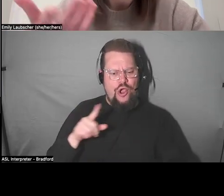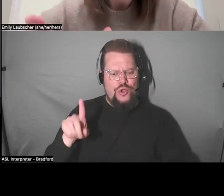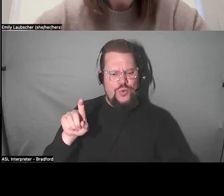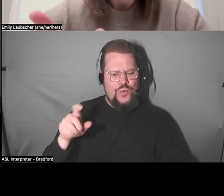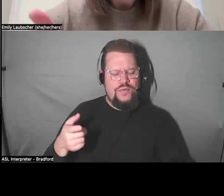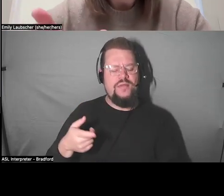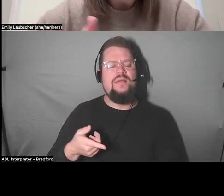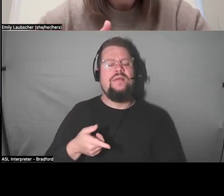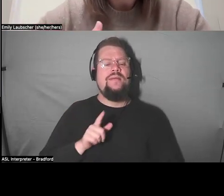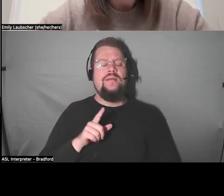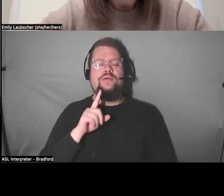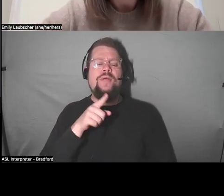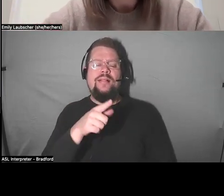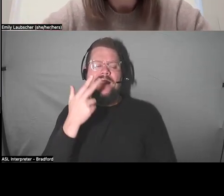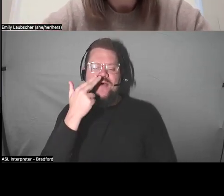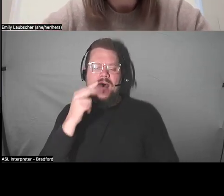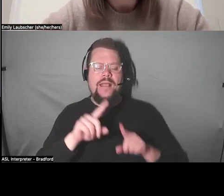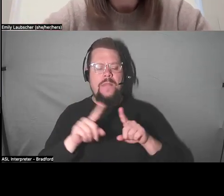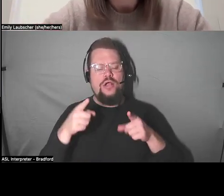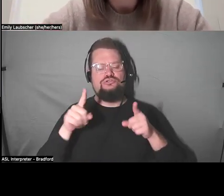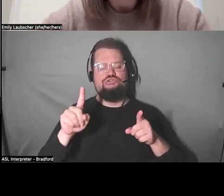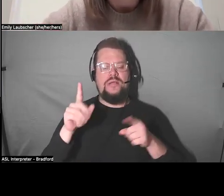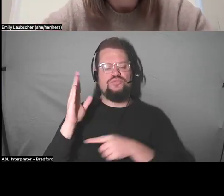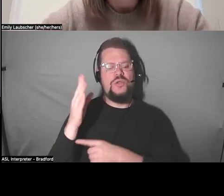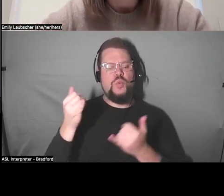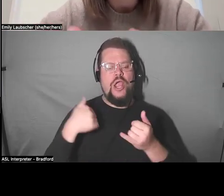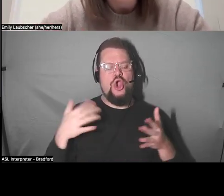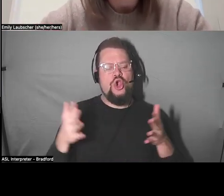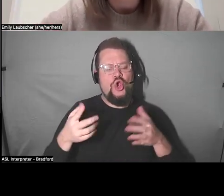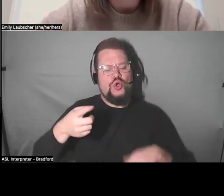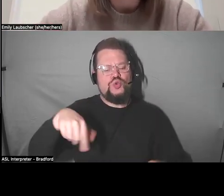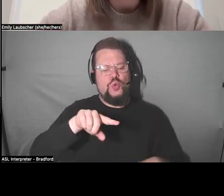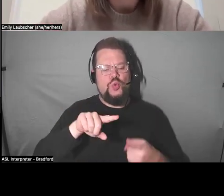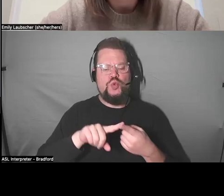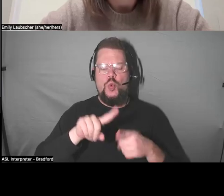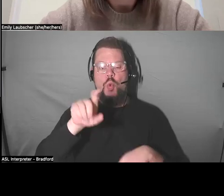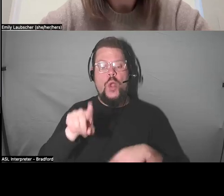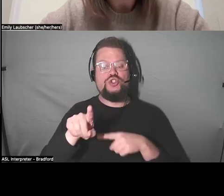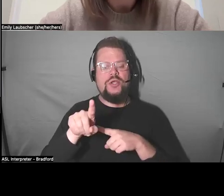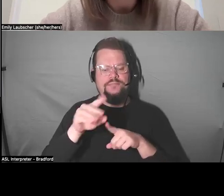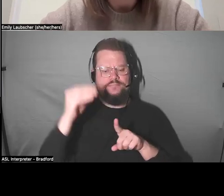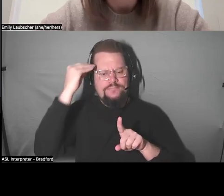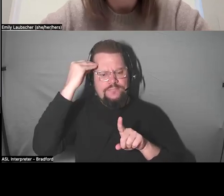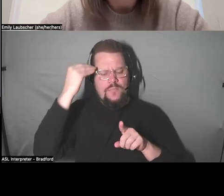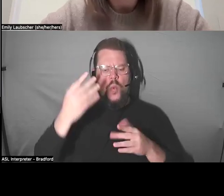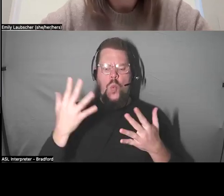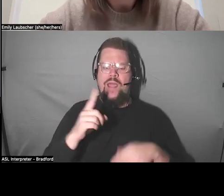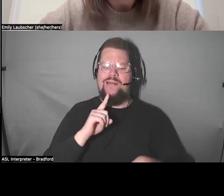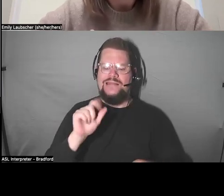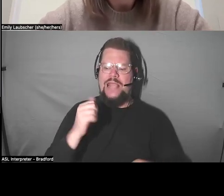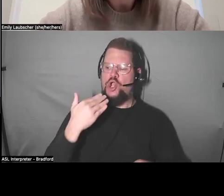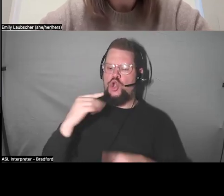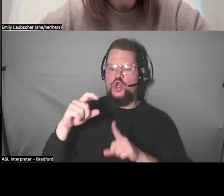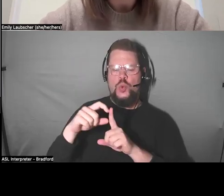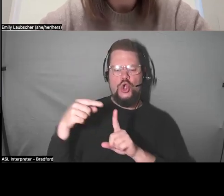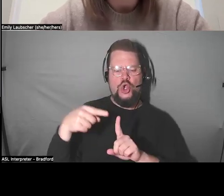Okay, so it's funny, but as we talk today, I would encourage all of you to keep this question in mind. What is a good word?